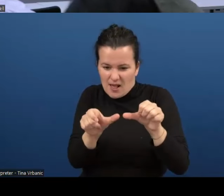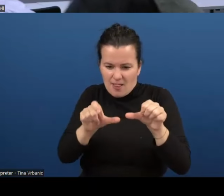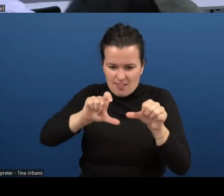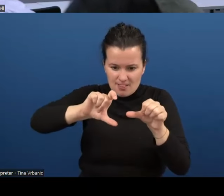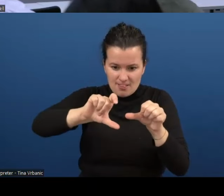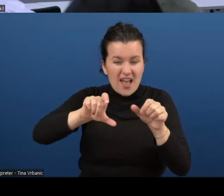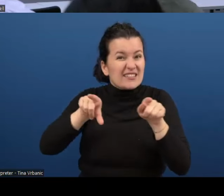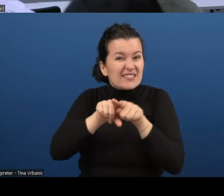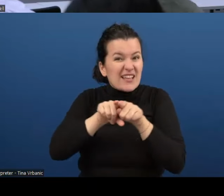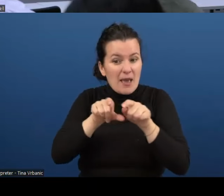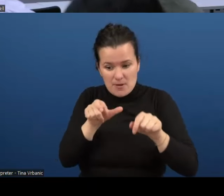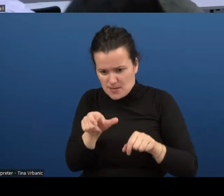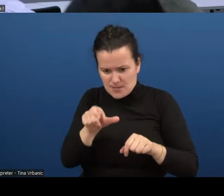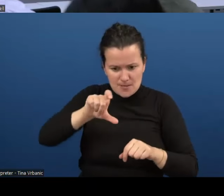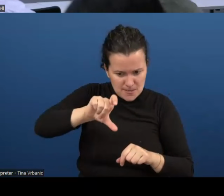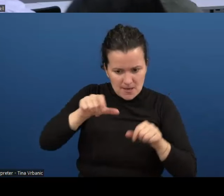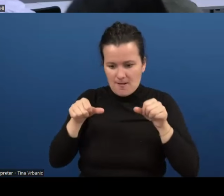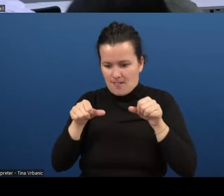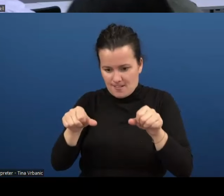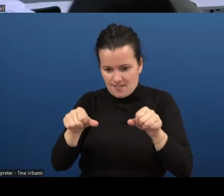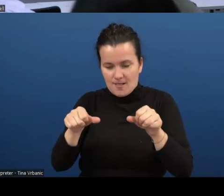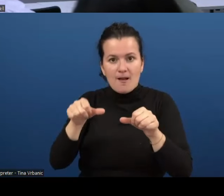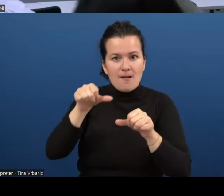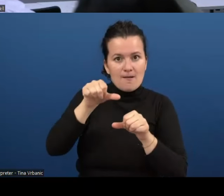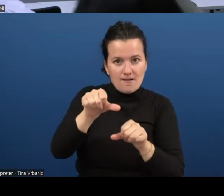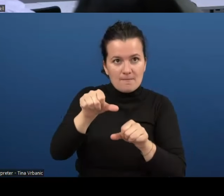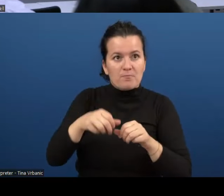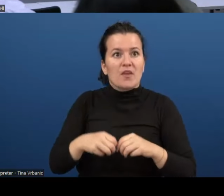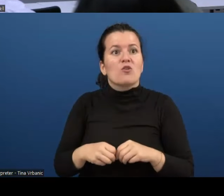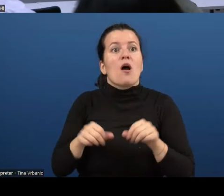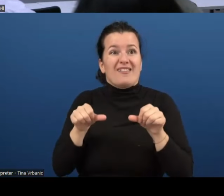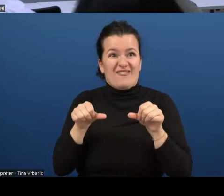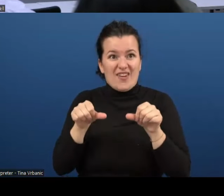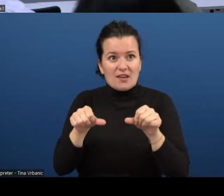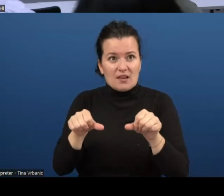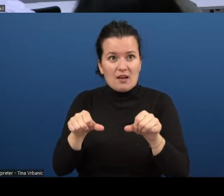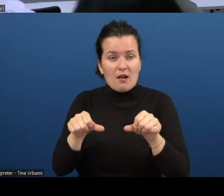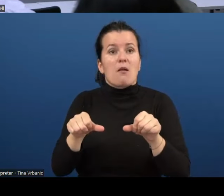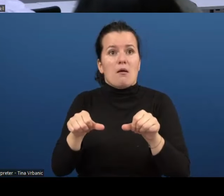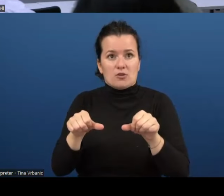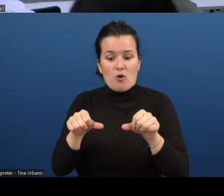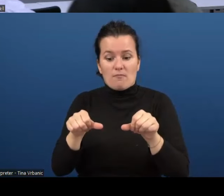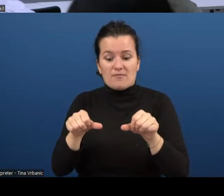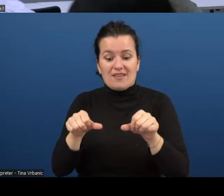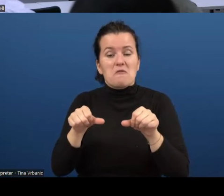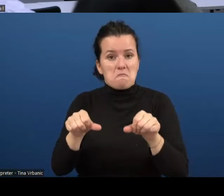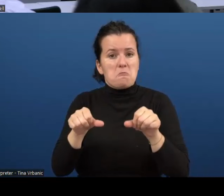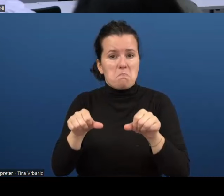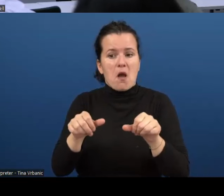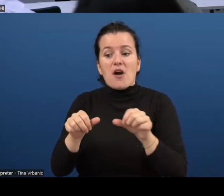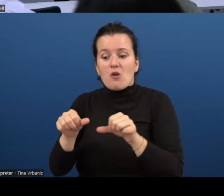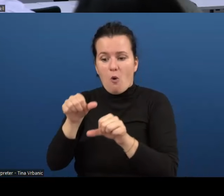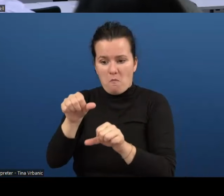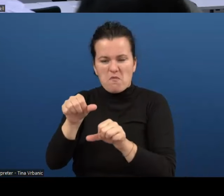larger vertical distance than a horizontal distance. And that's not only true for the back, but you find it